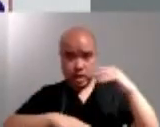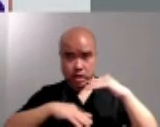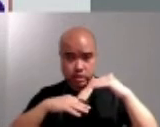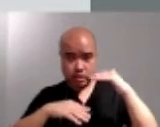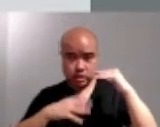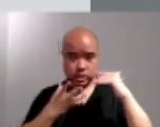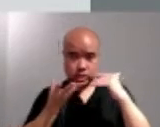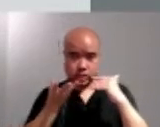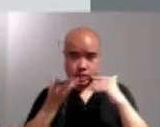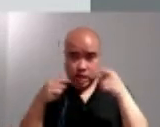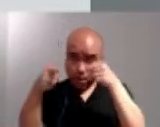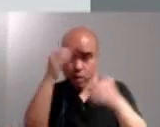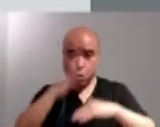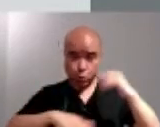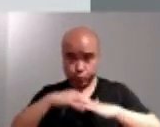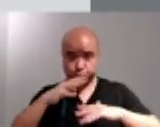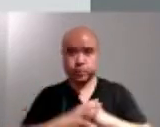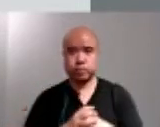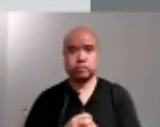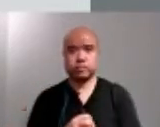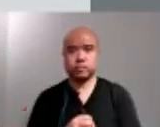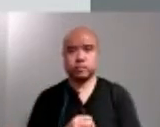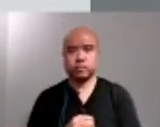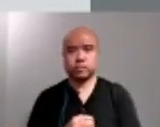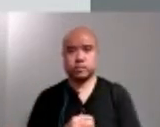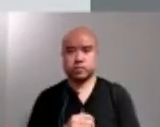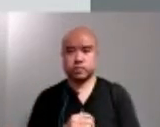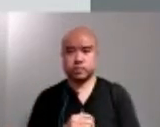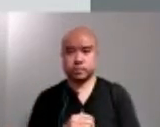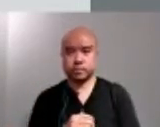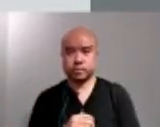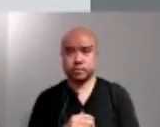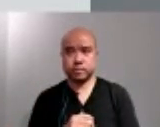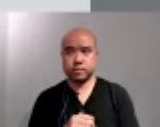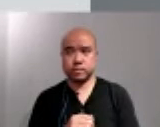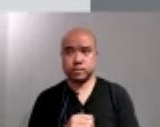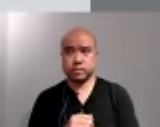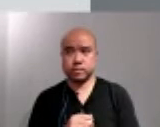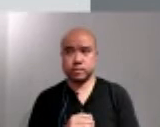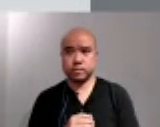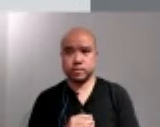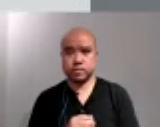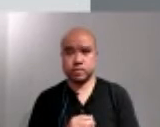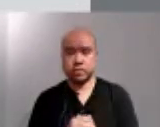map. And third one is about Underdogs global business.